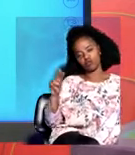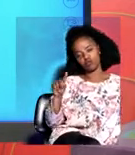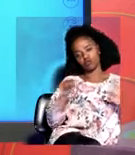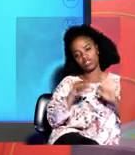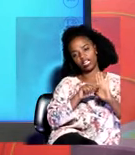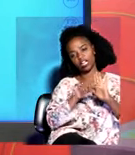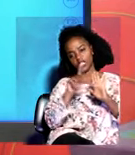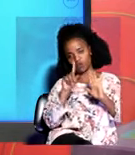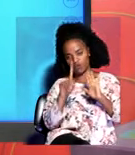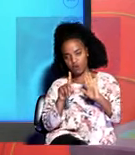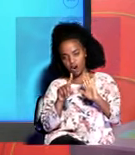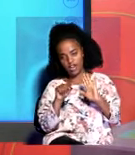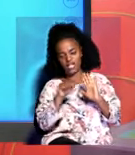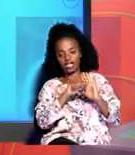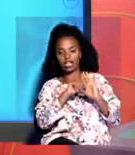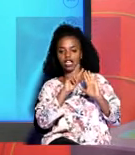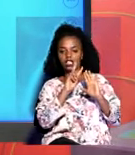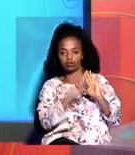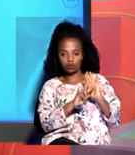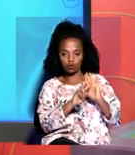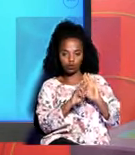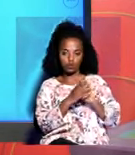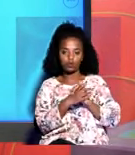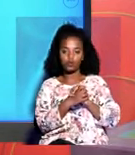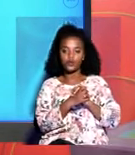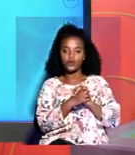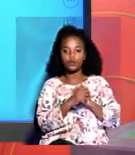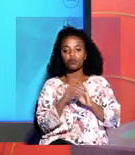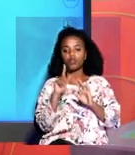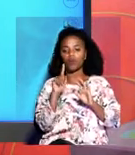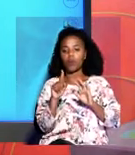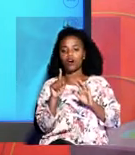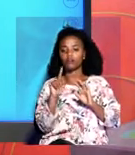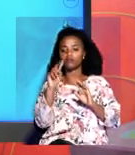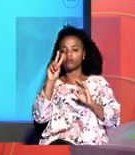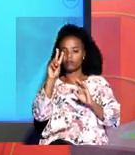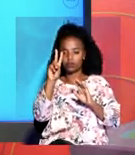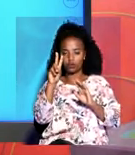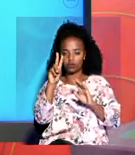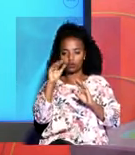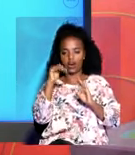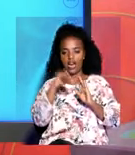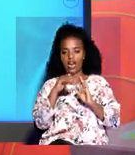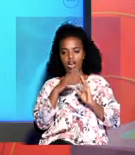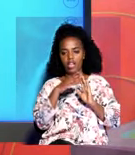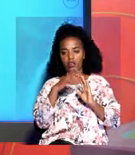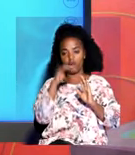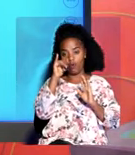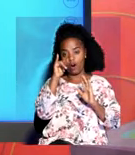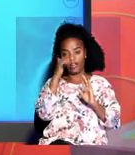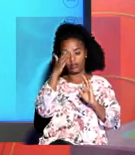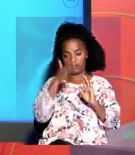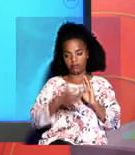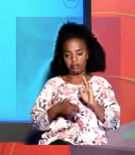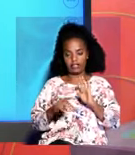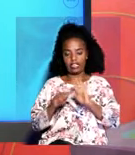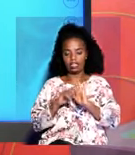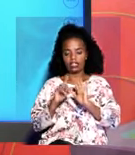negative 1, negative 2, 1, 2, again here, negative